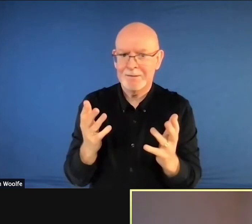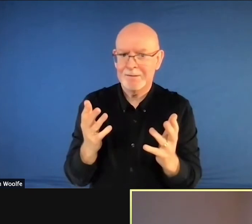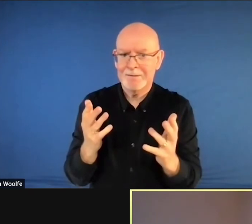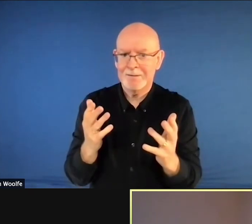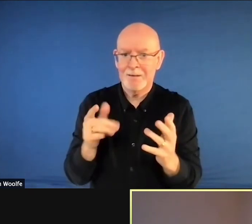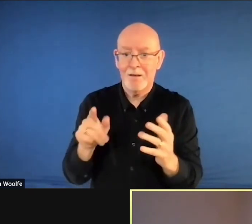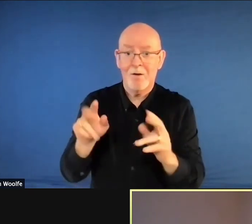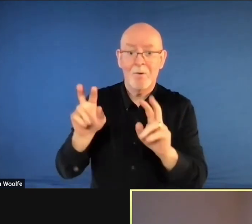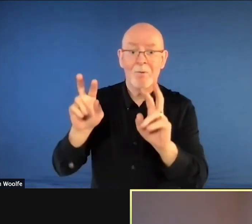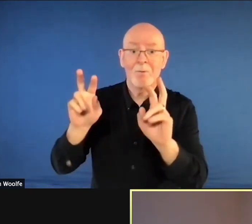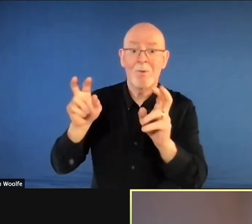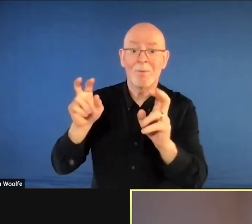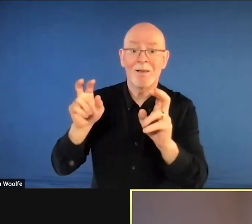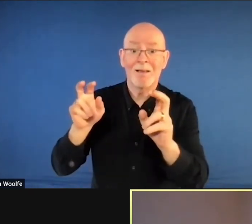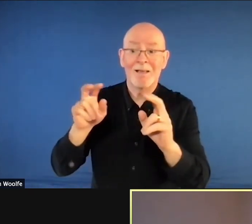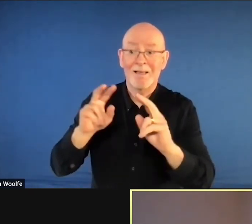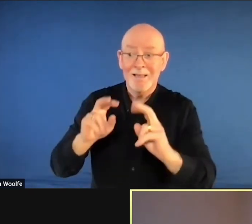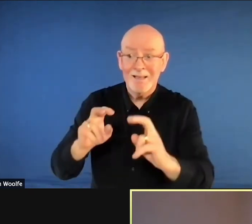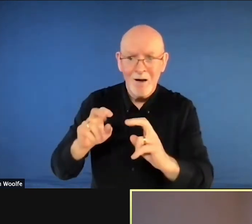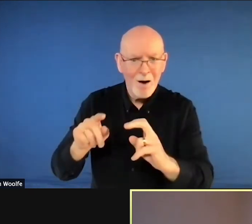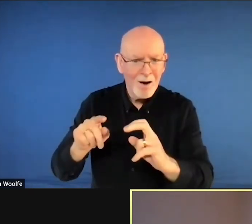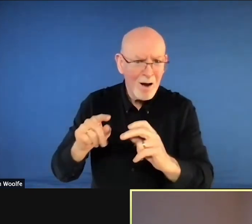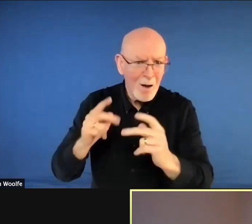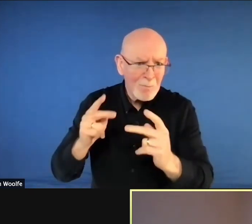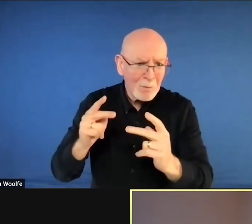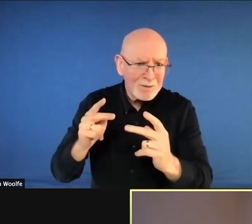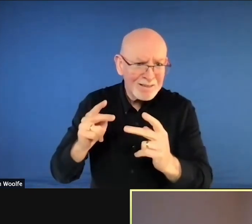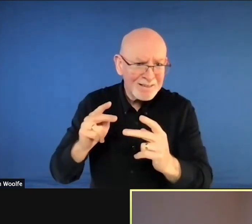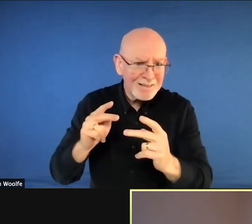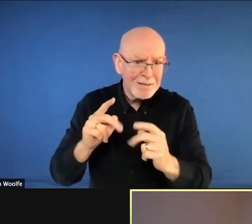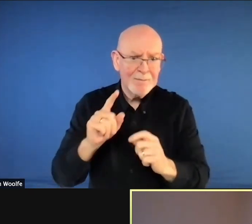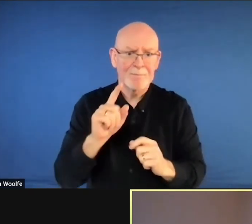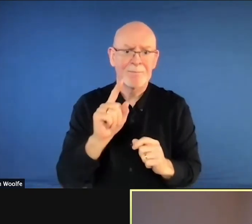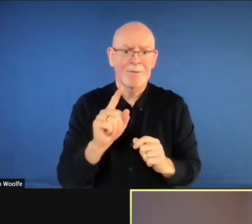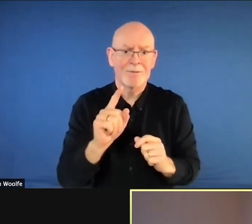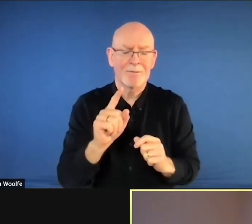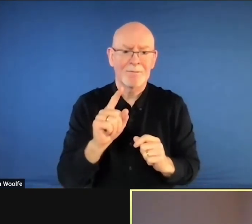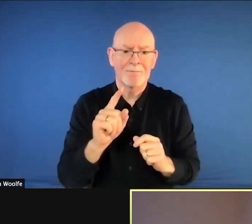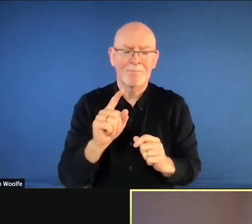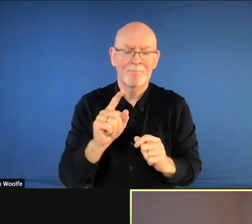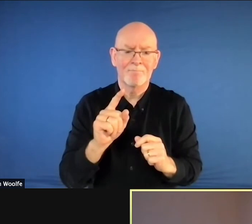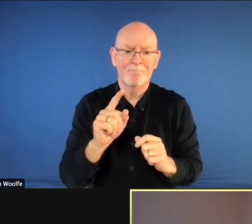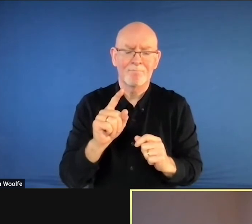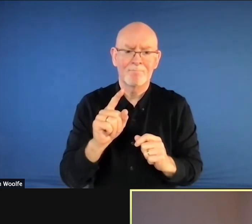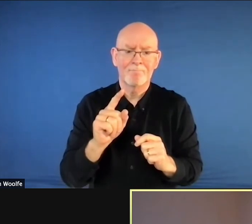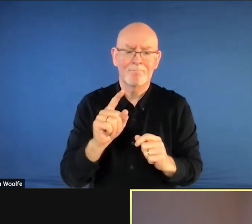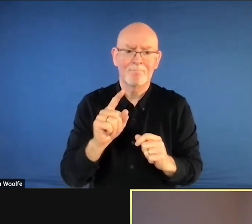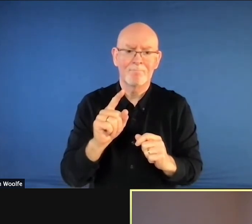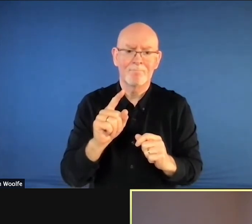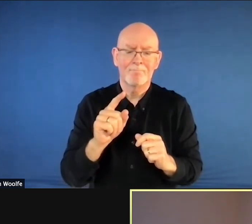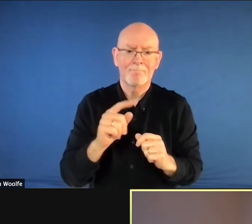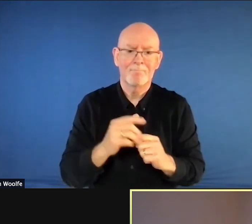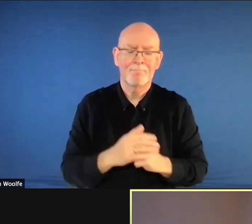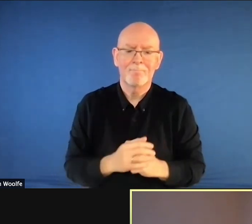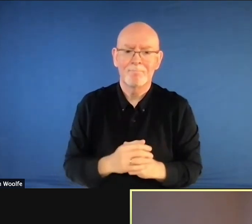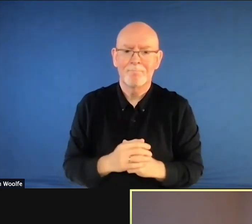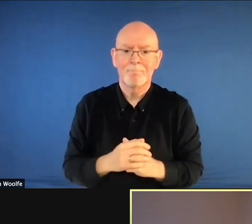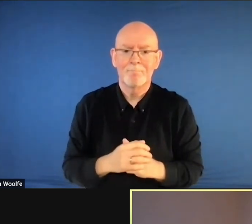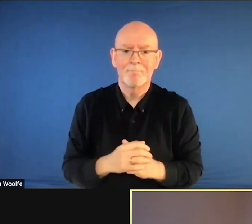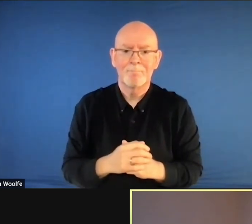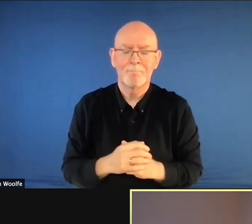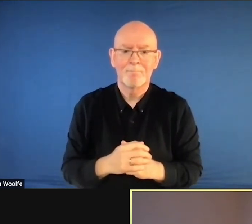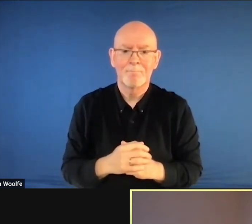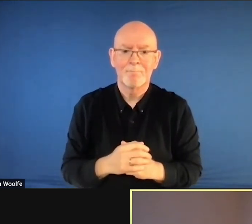have a responsibility to ensure that the population that is